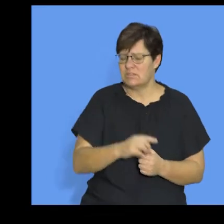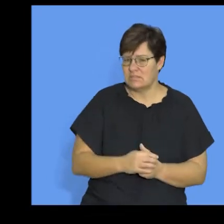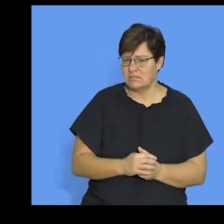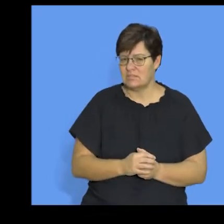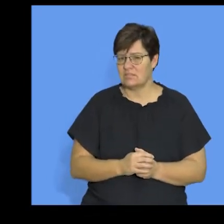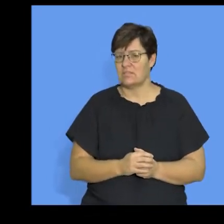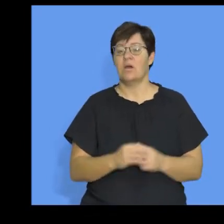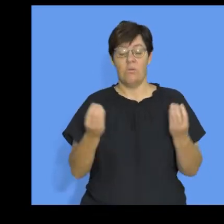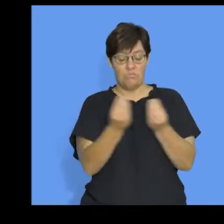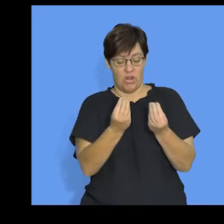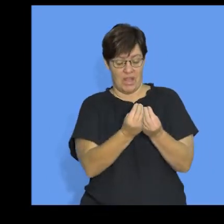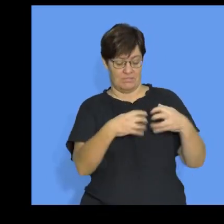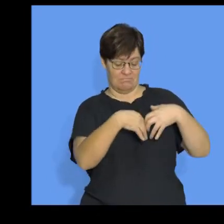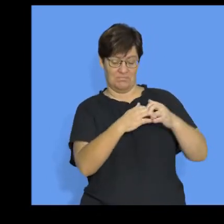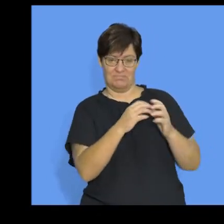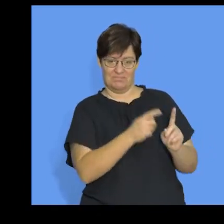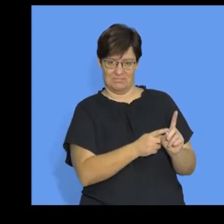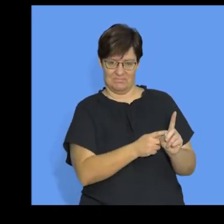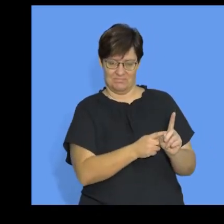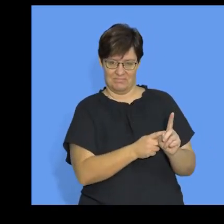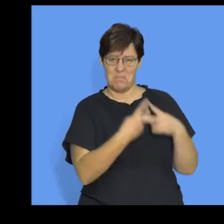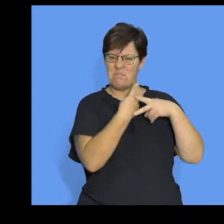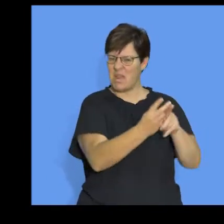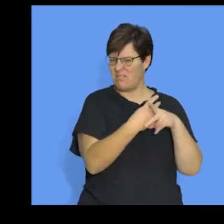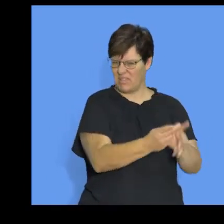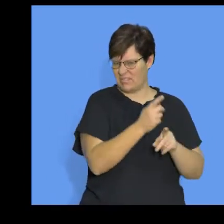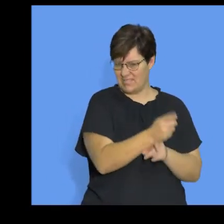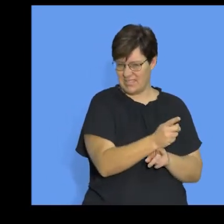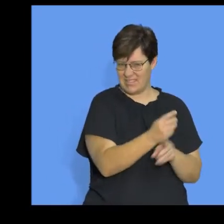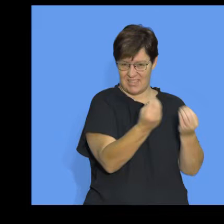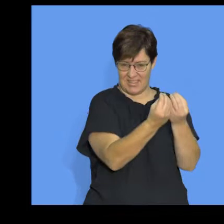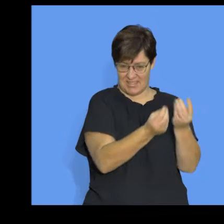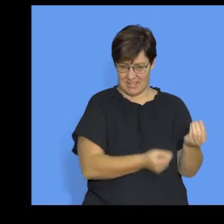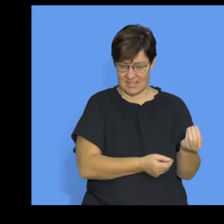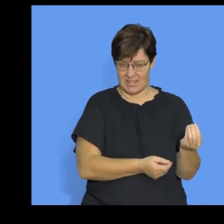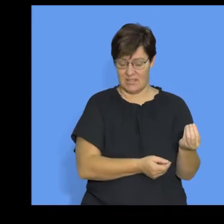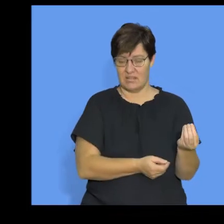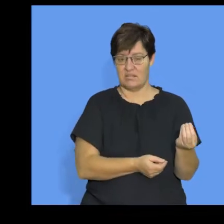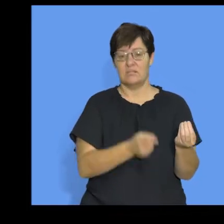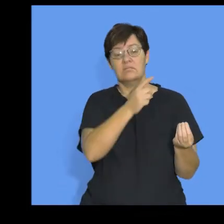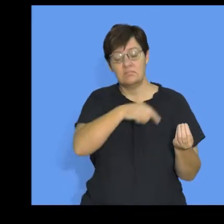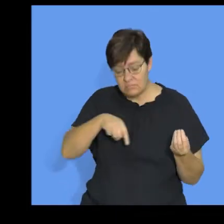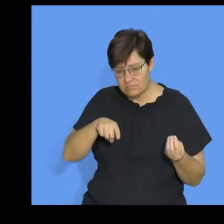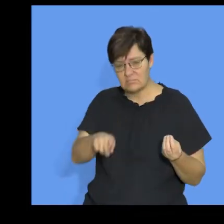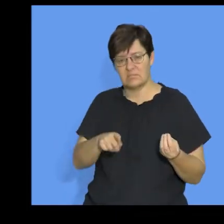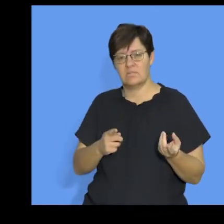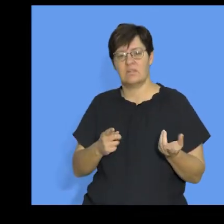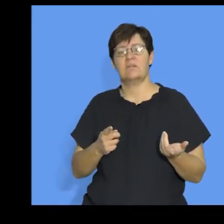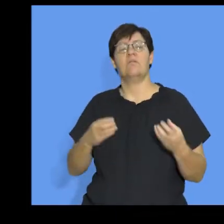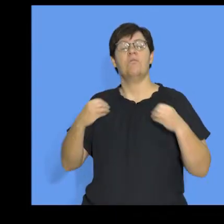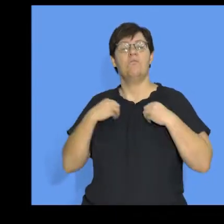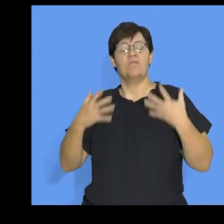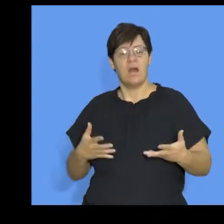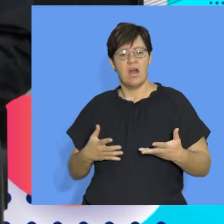make products. That means they manufacture items, right? And then, obviously, the owner has